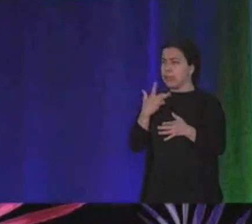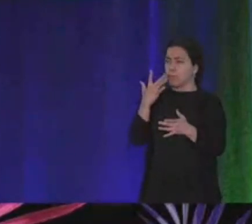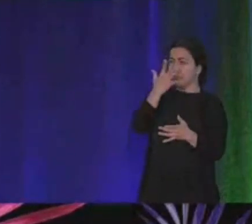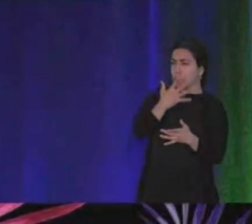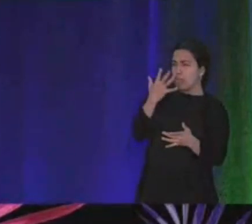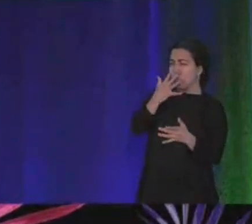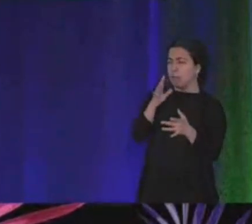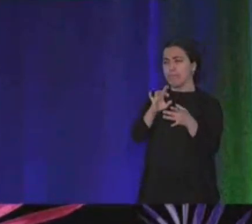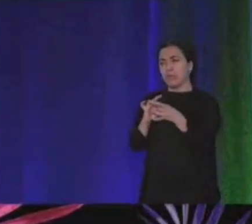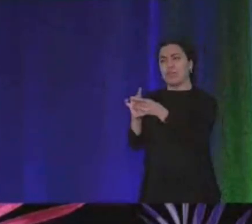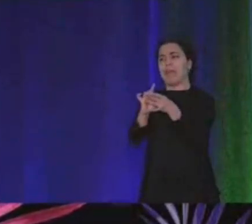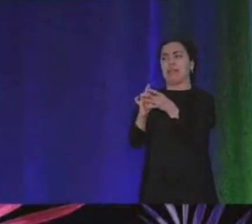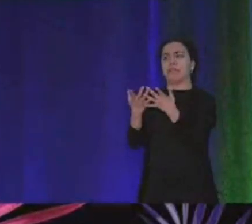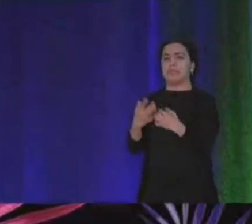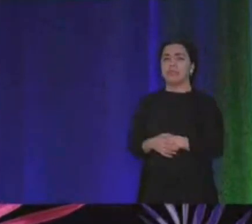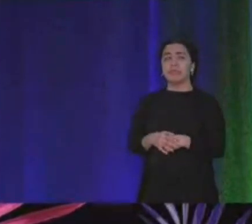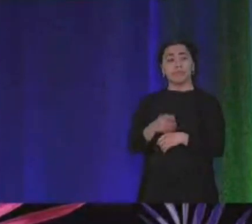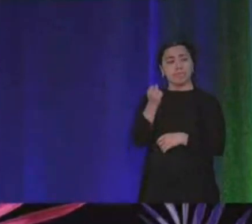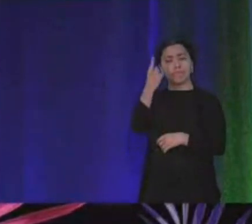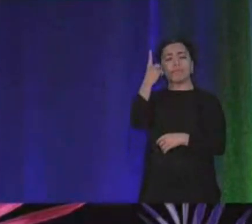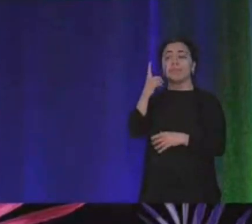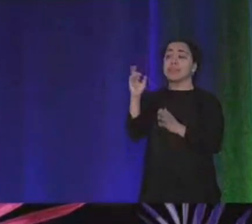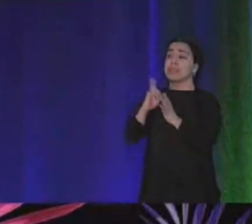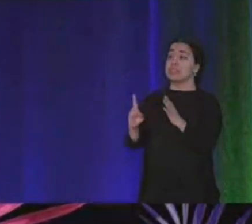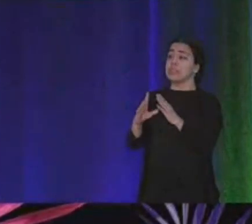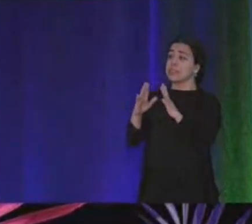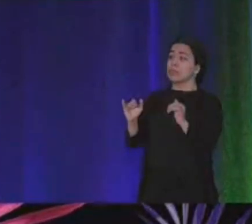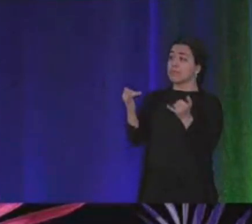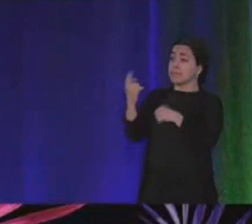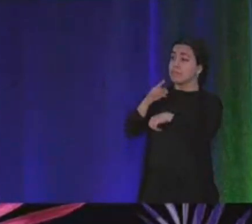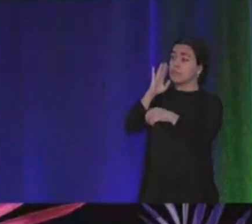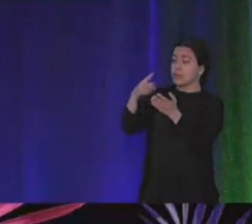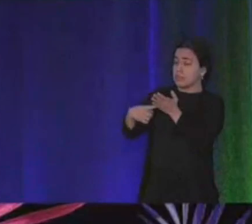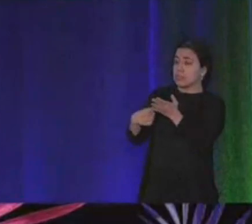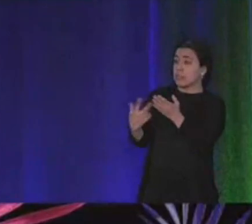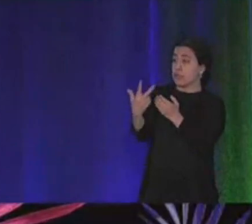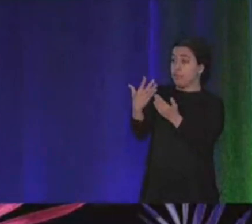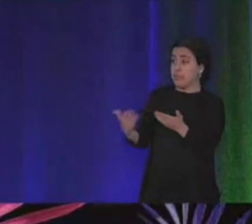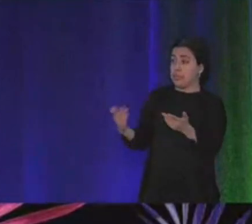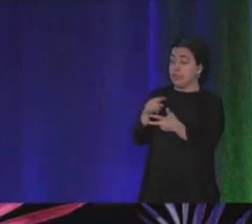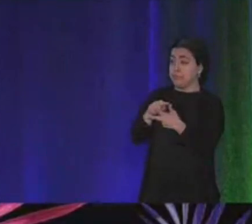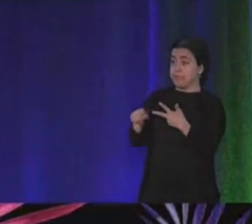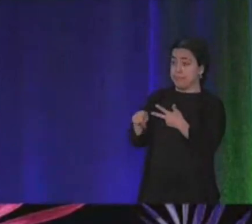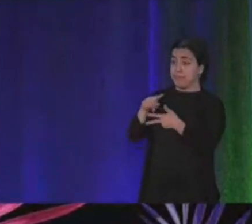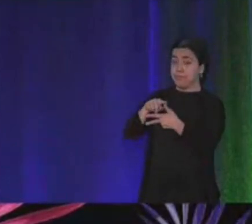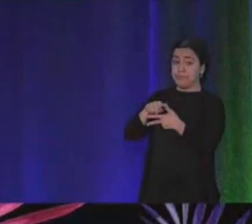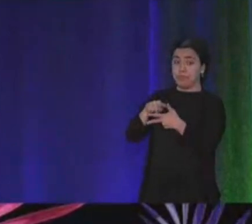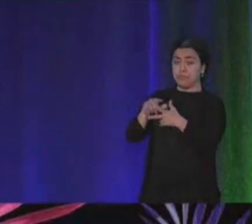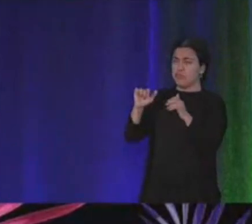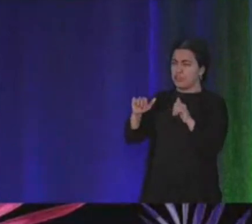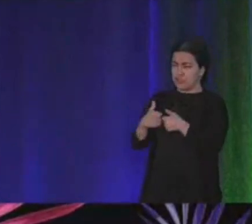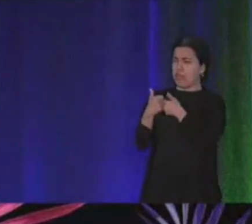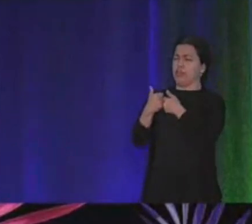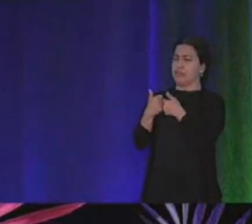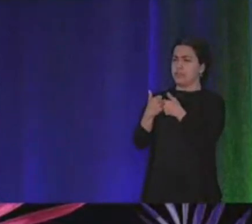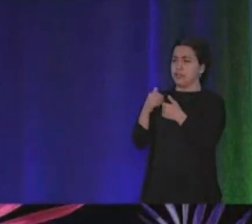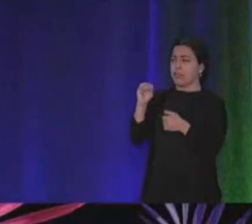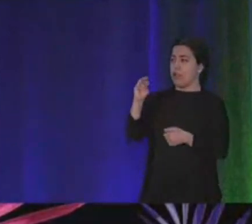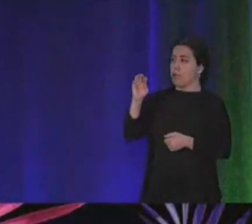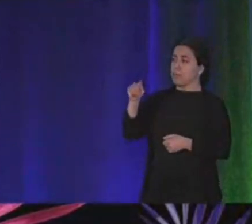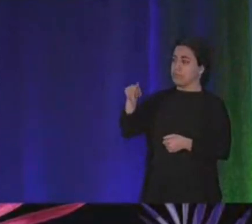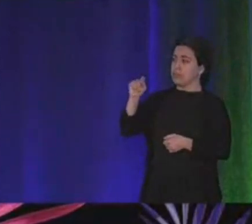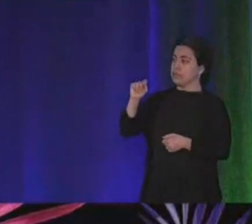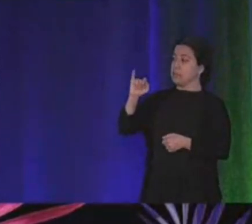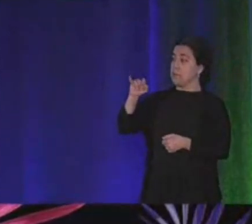it. So speaking of design systems, today we're going to talk about three things. The first thing we're going to talk about is some of the challenges Optimizely faced when creating a